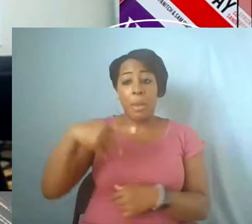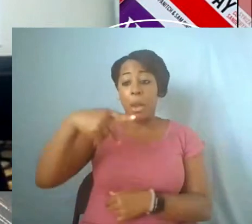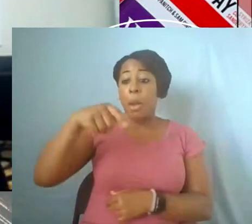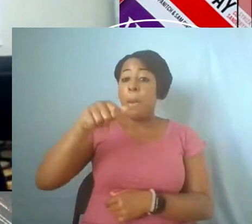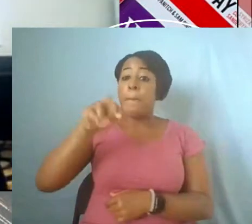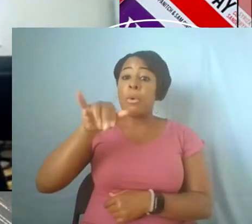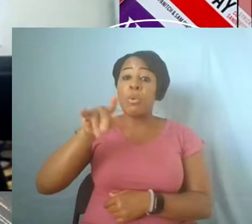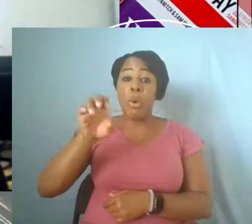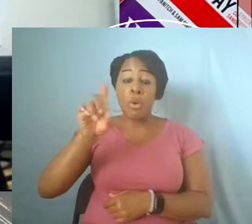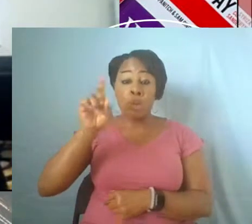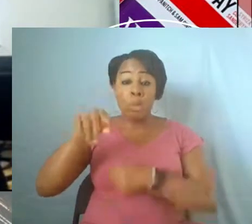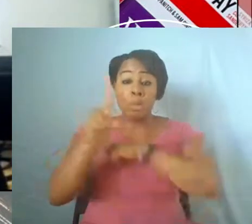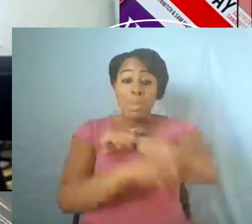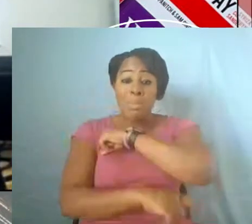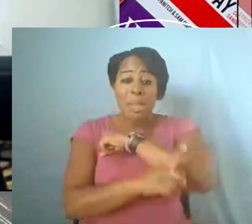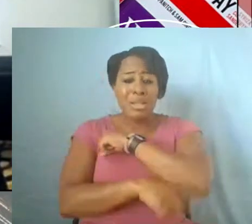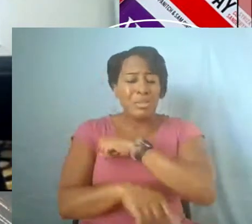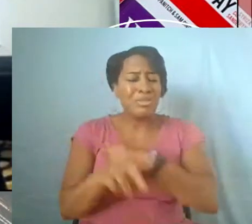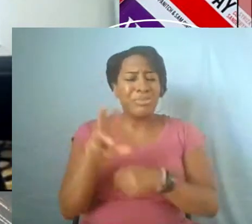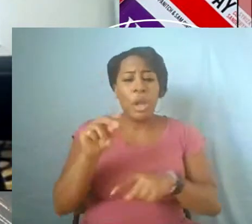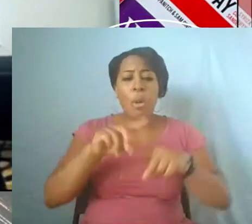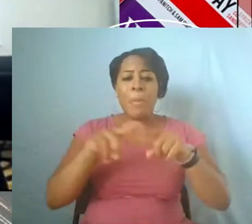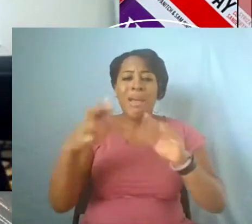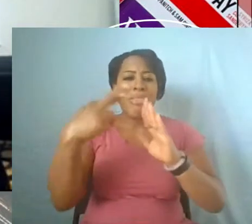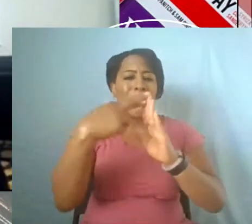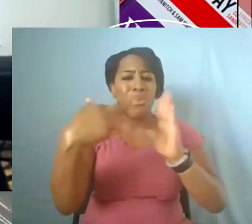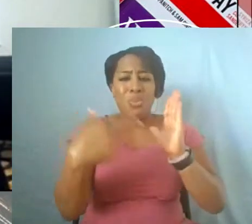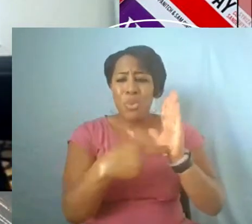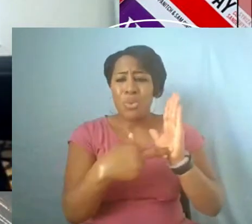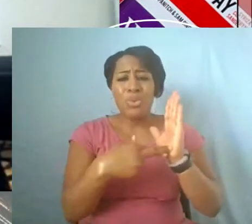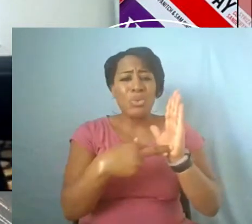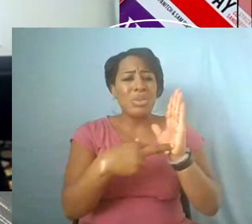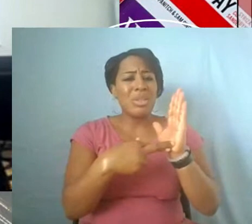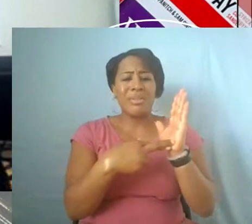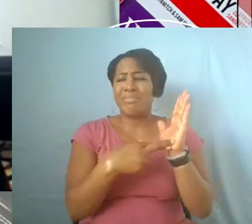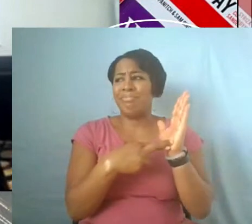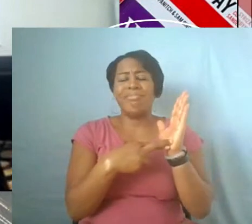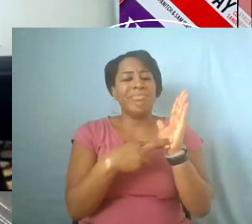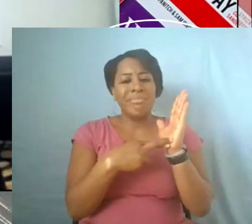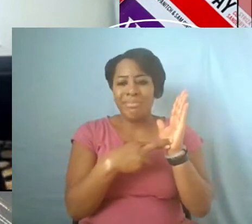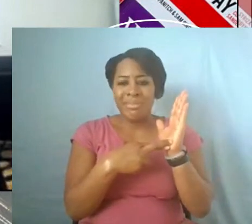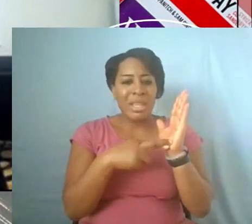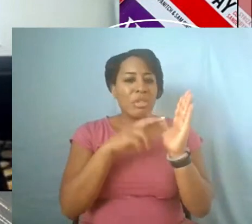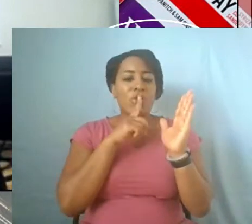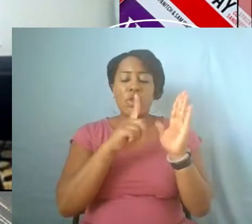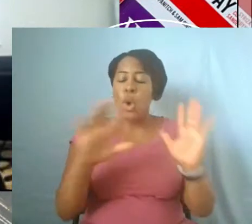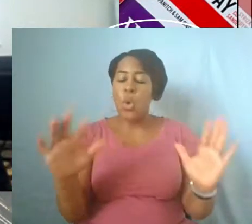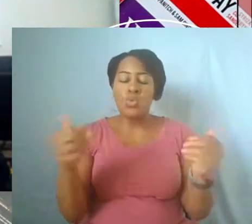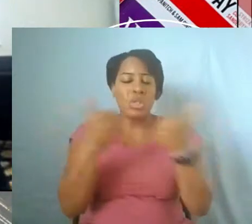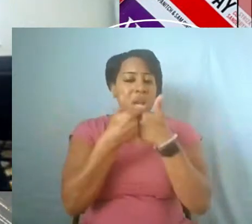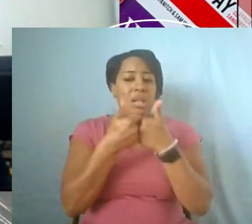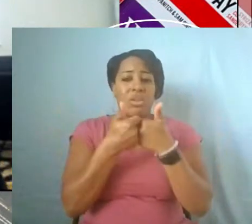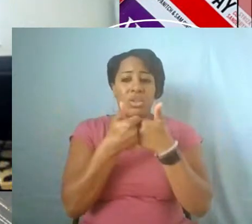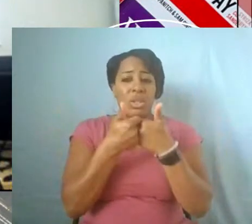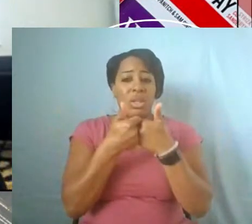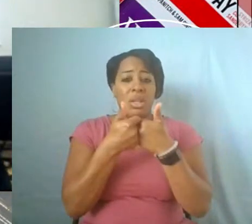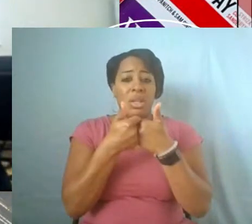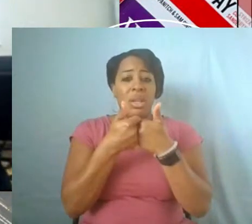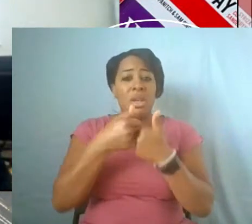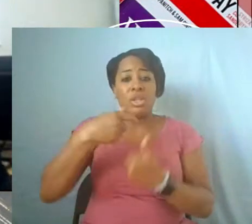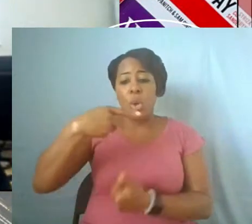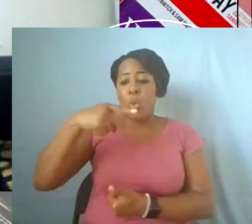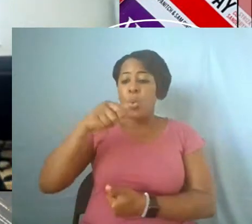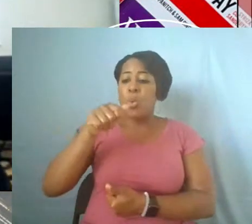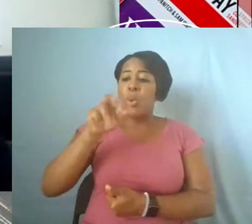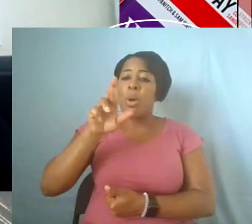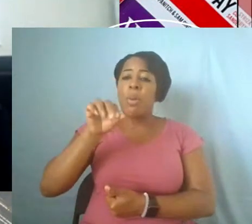the type of conditions they lay on parolees make it so challenging that parole agents are